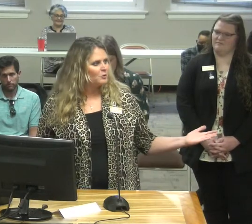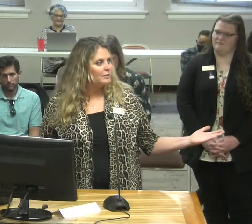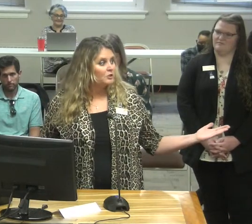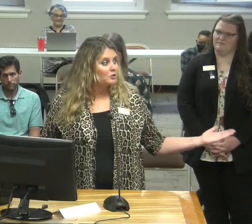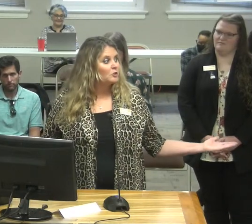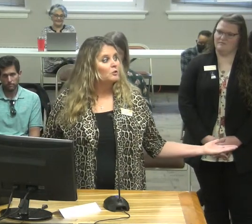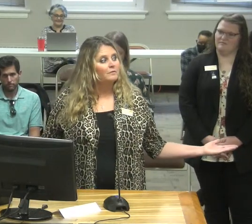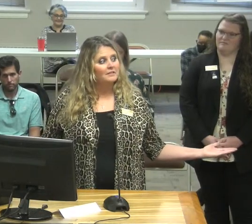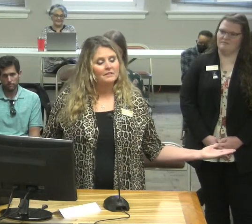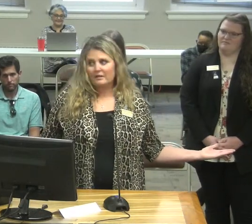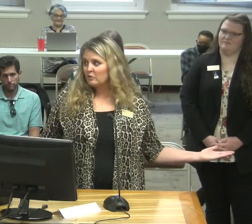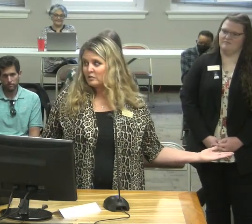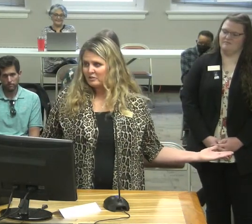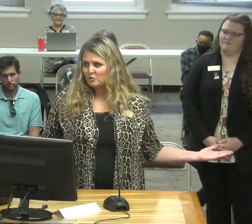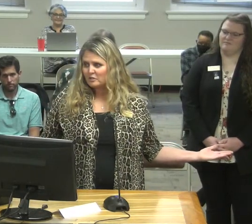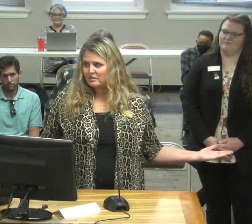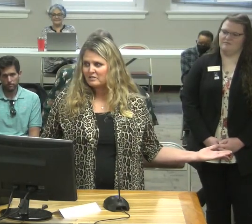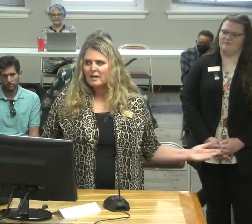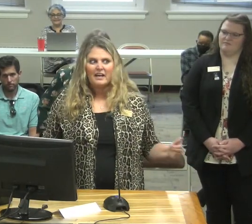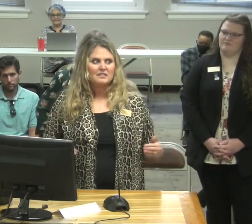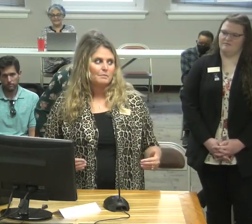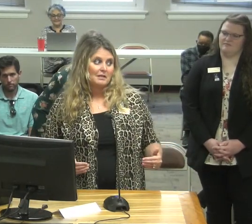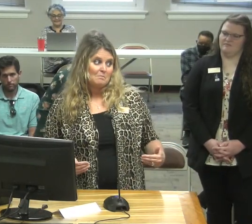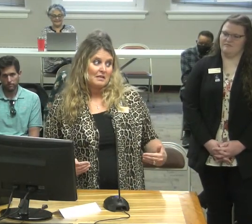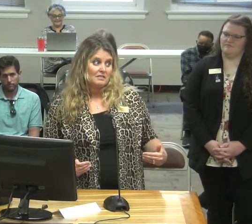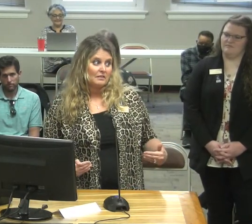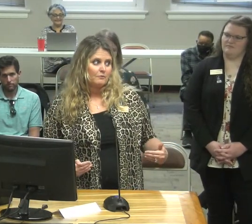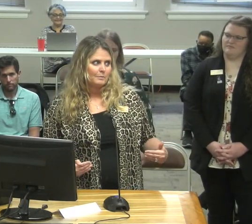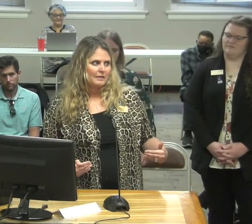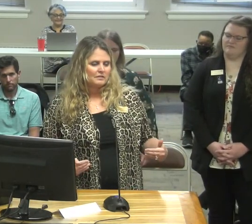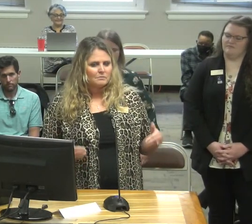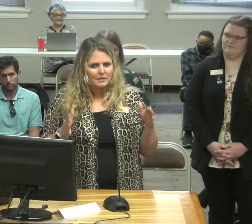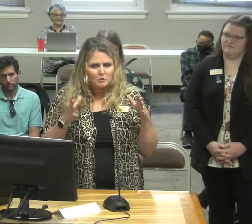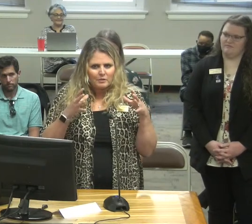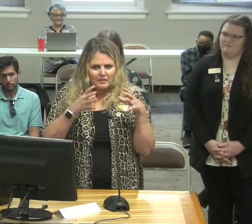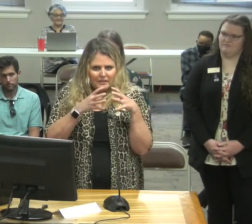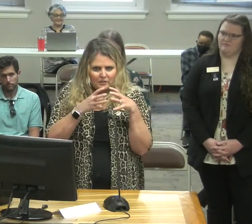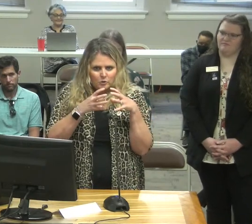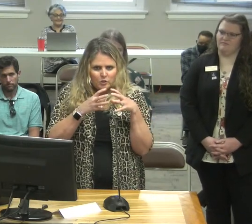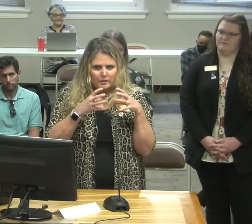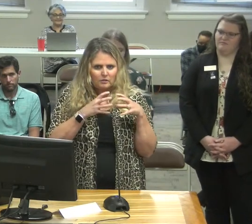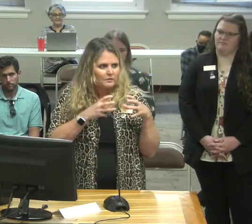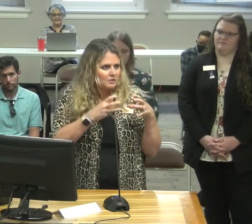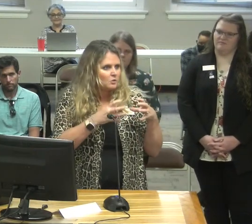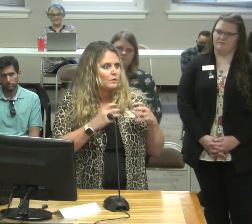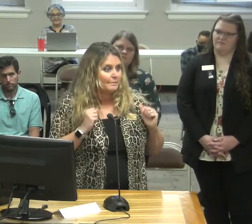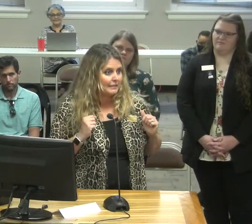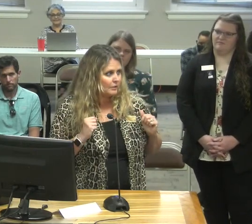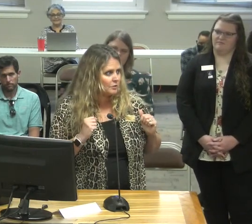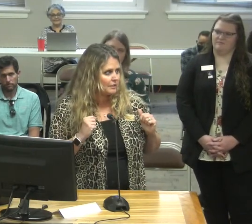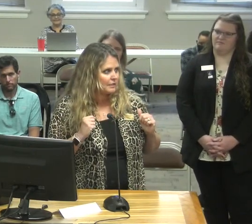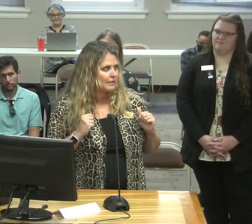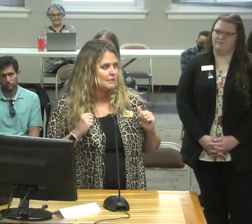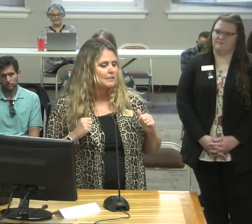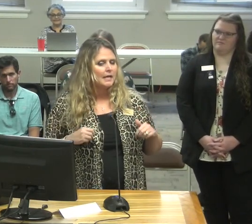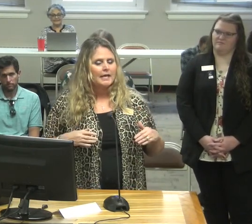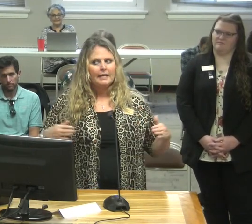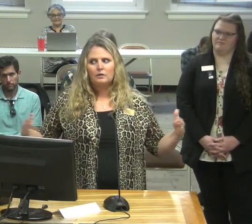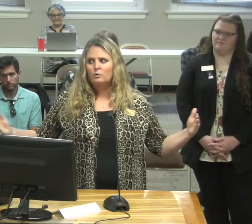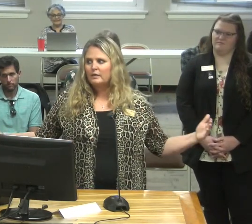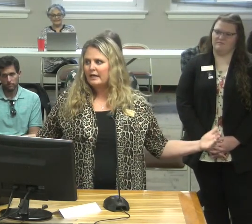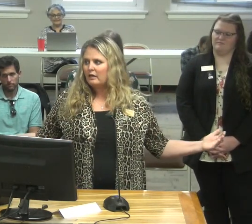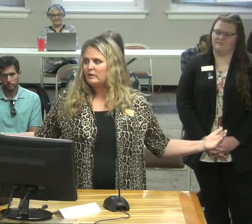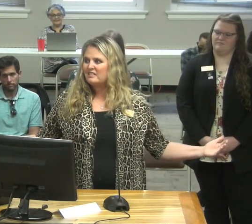um having the opportunity just to go visit other districts has been amazing for me sometimes you get in that little shallow this is what my district does